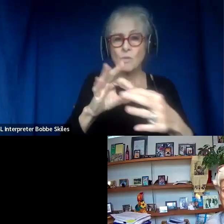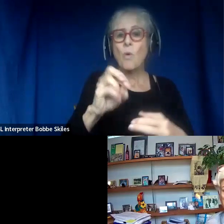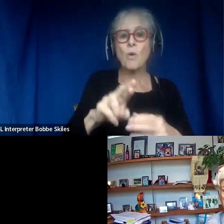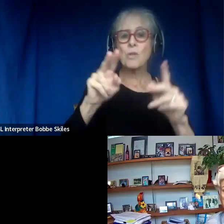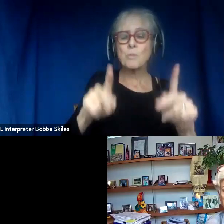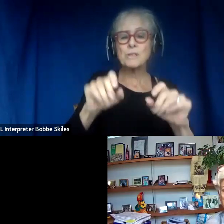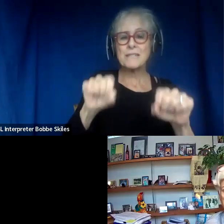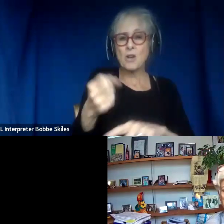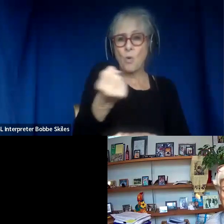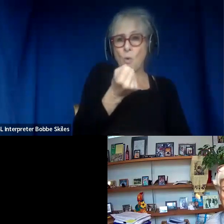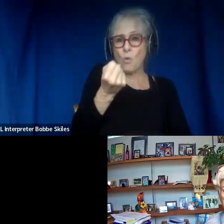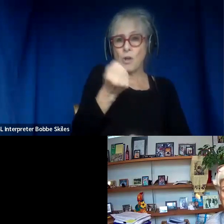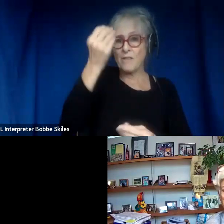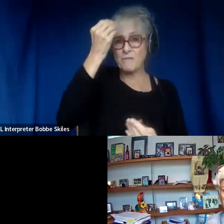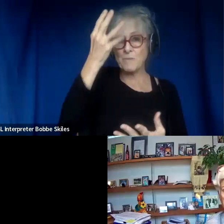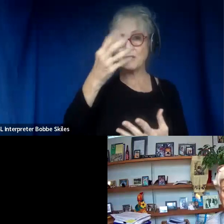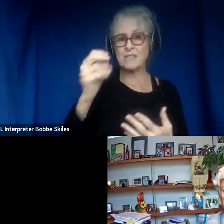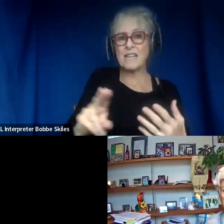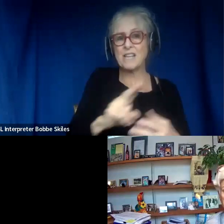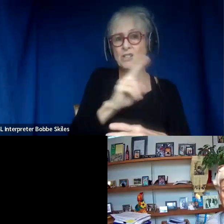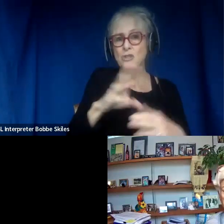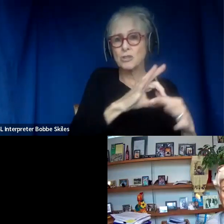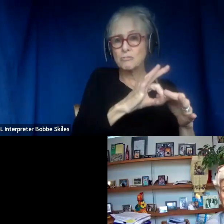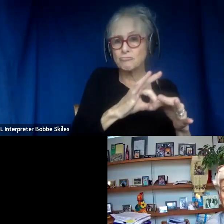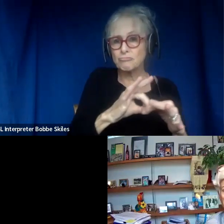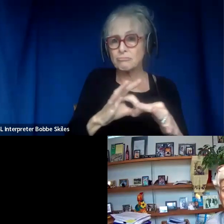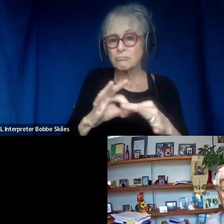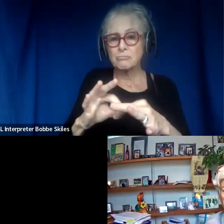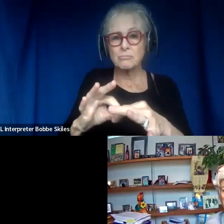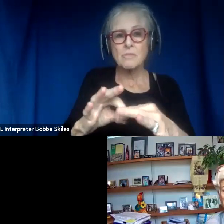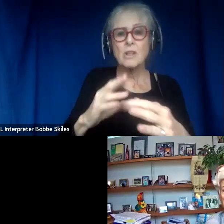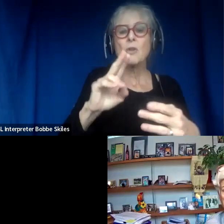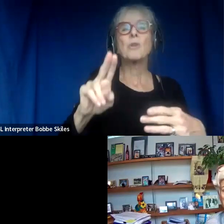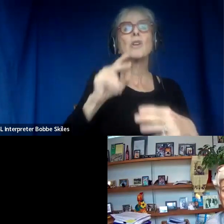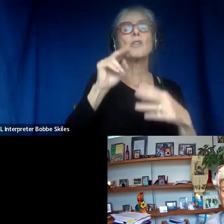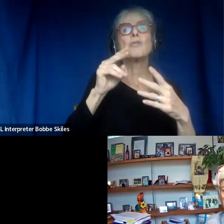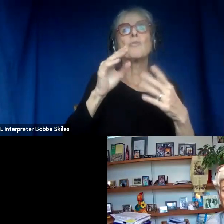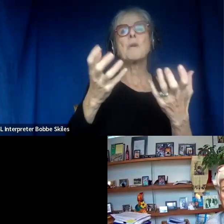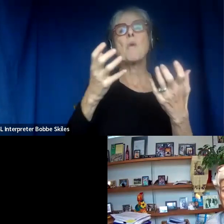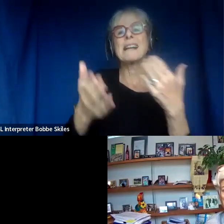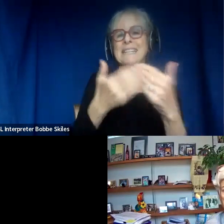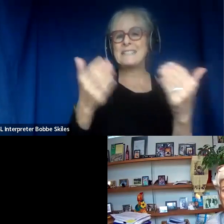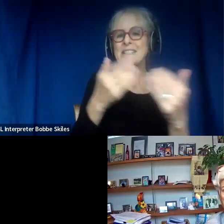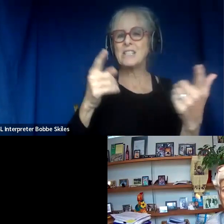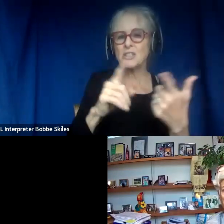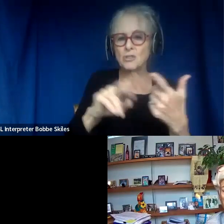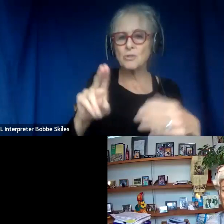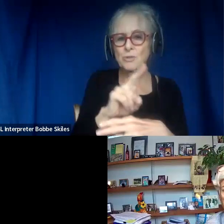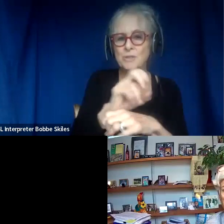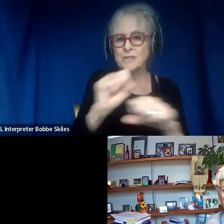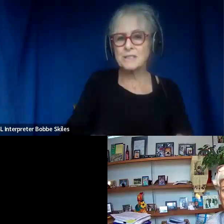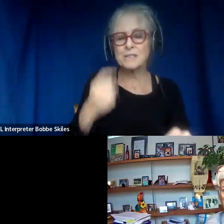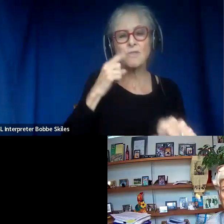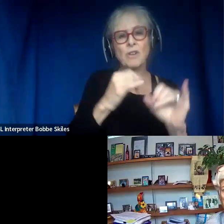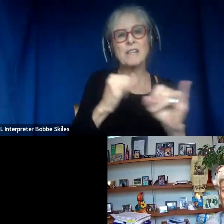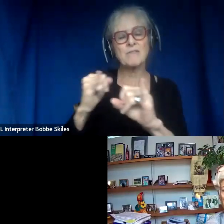own information and use it in a portability factor. We're looking for ease of use for individuals that benefit and aid them. That's